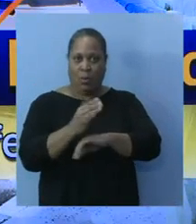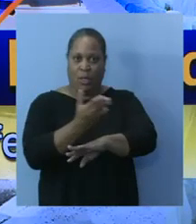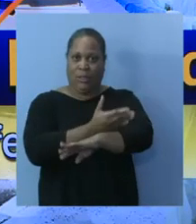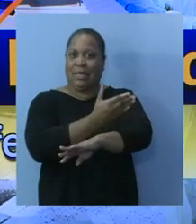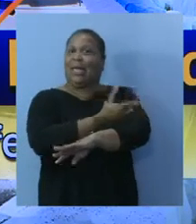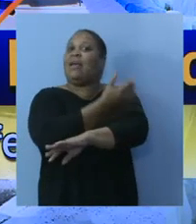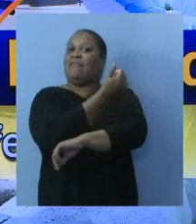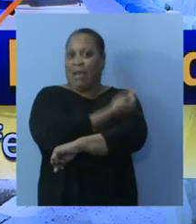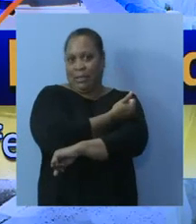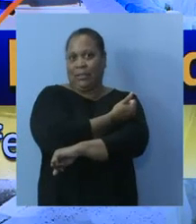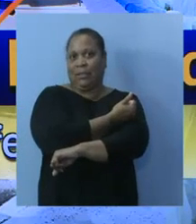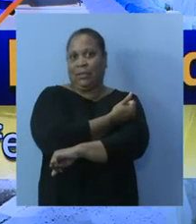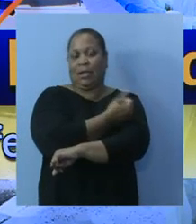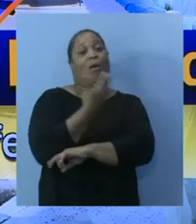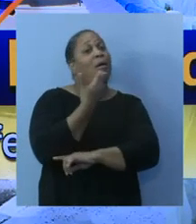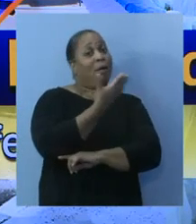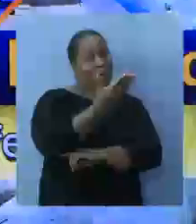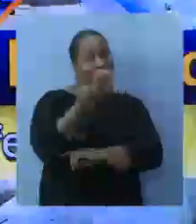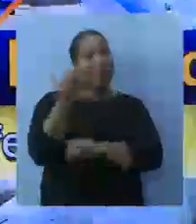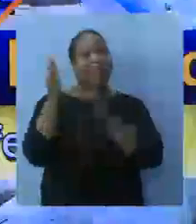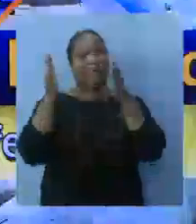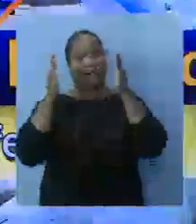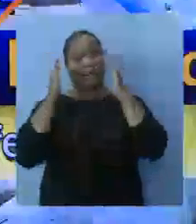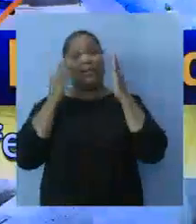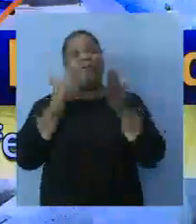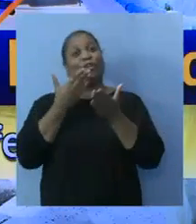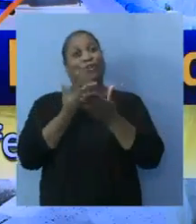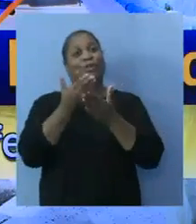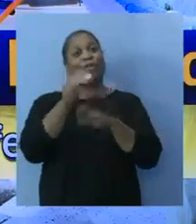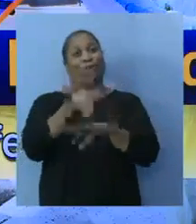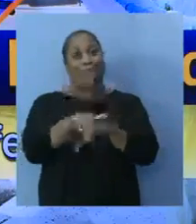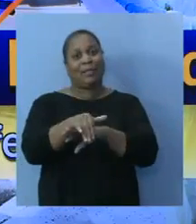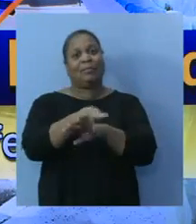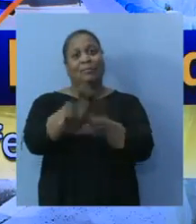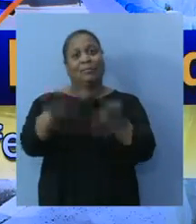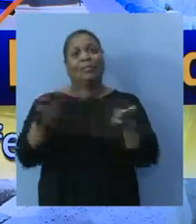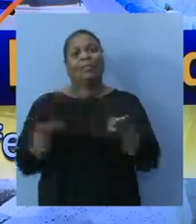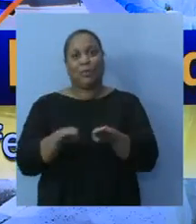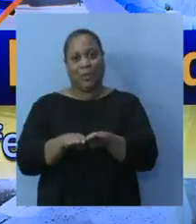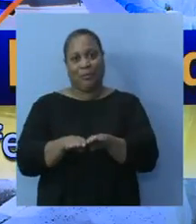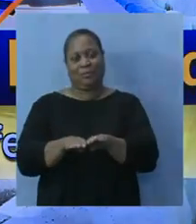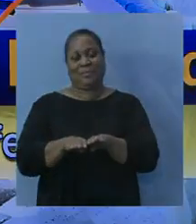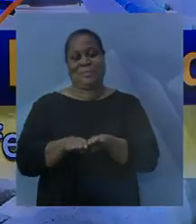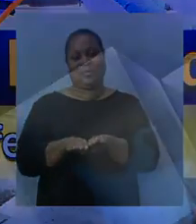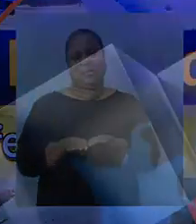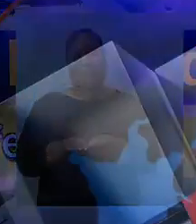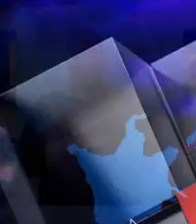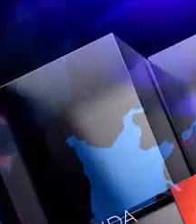vaccination effort. So I want to thank you for your attention, and good night, Bermuda.